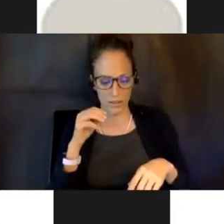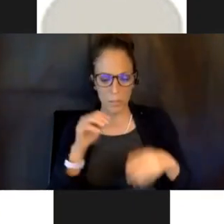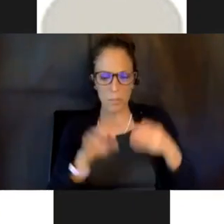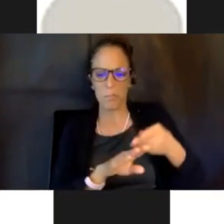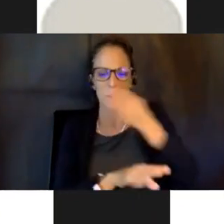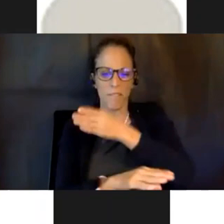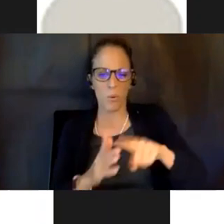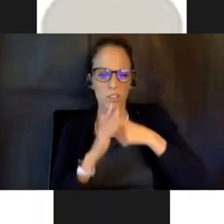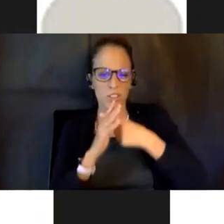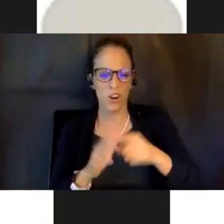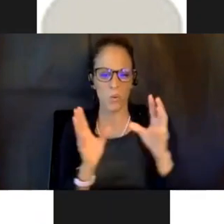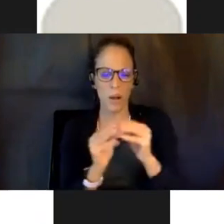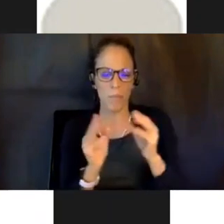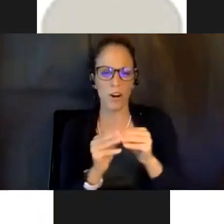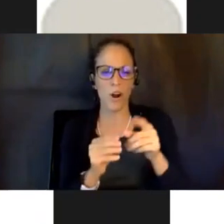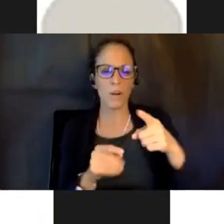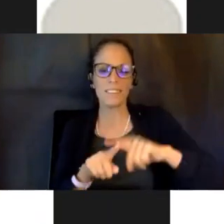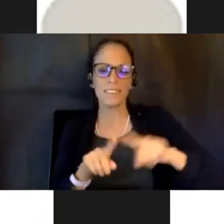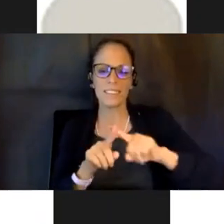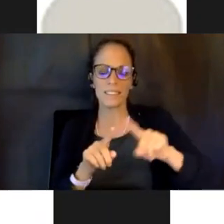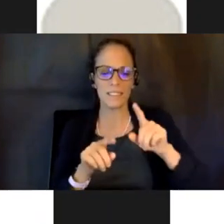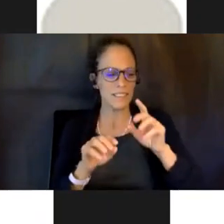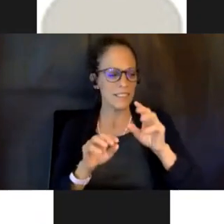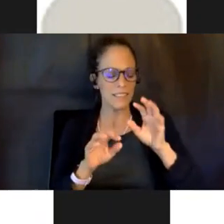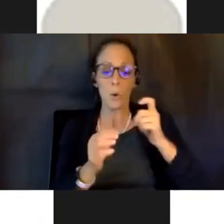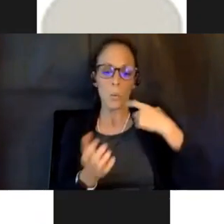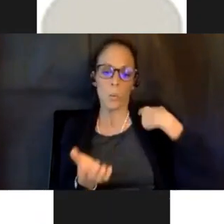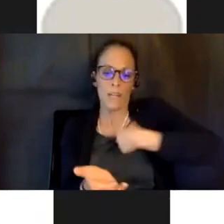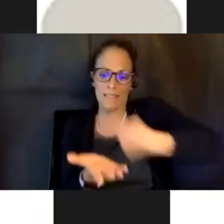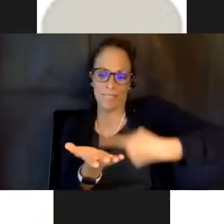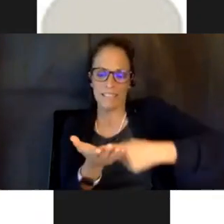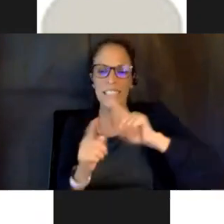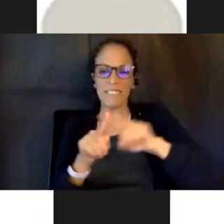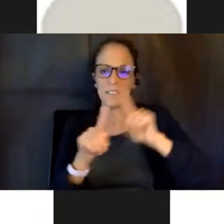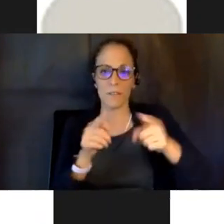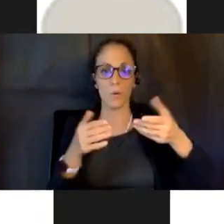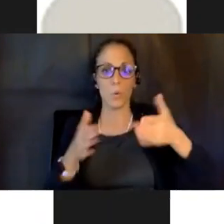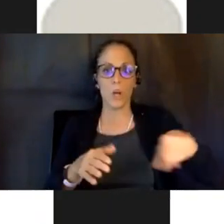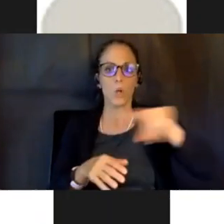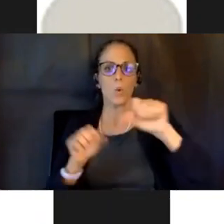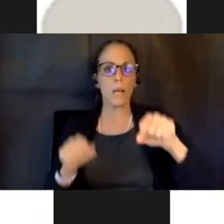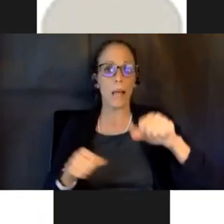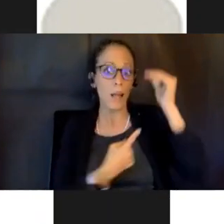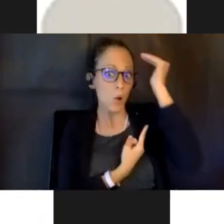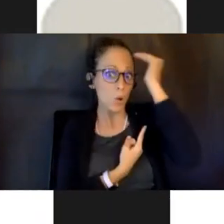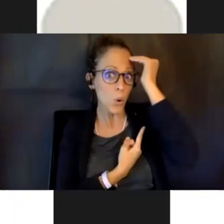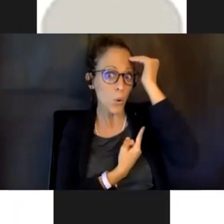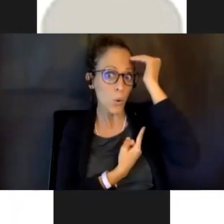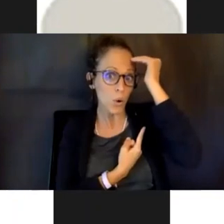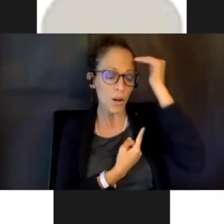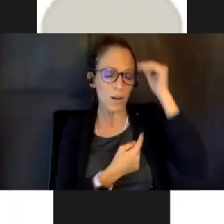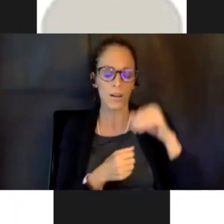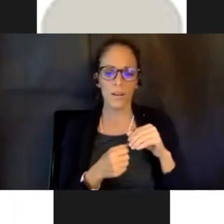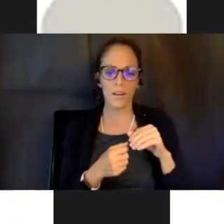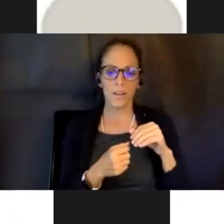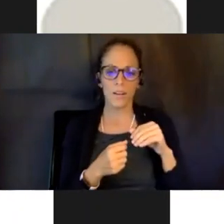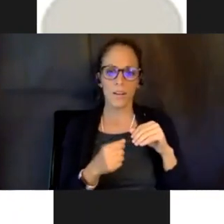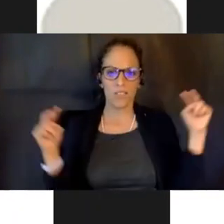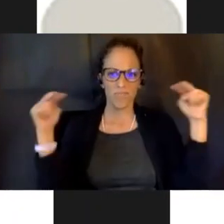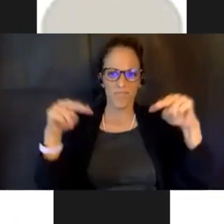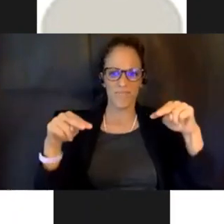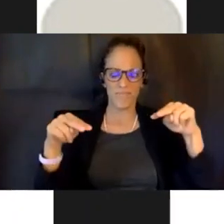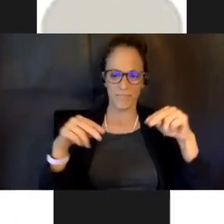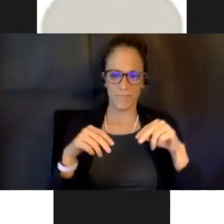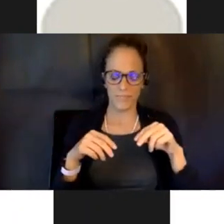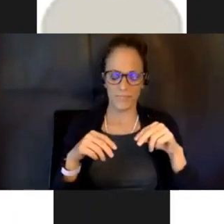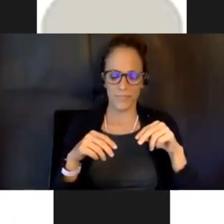stories to the more scientific approach to knowing. Yes. And how, you know, somewhere between those two is the optimal